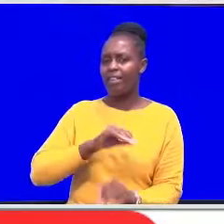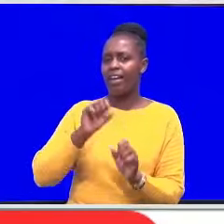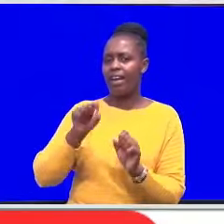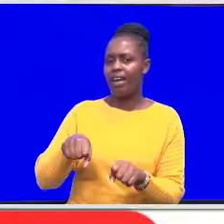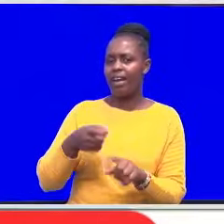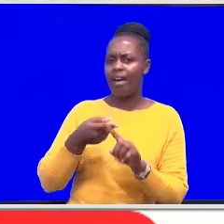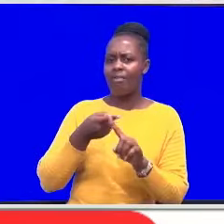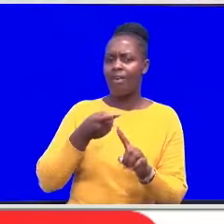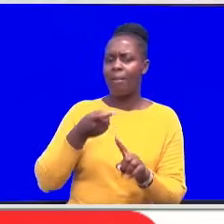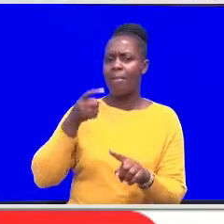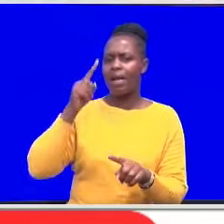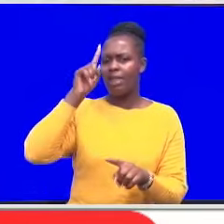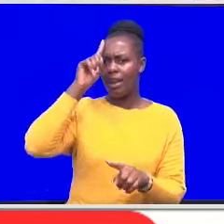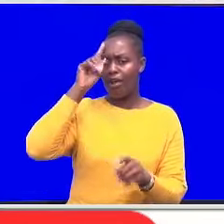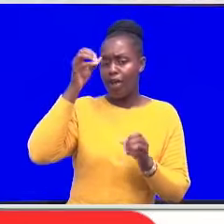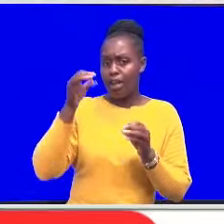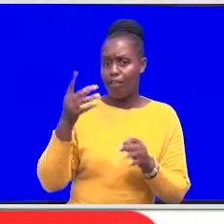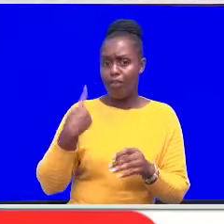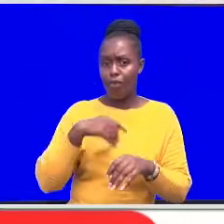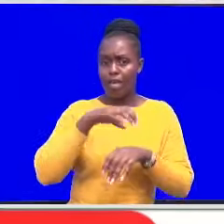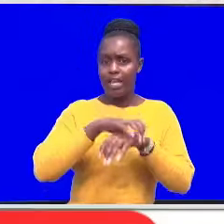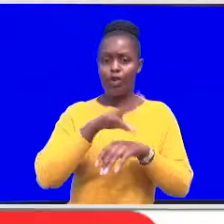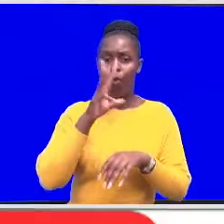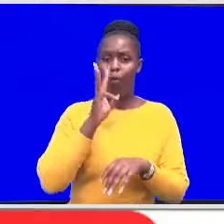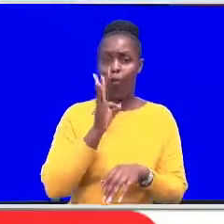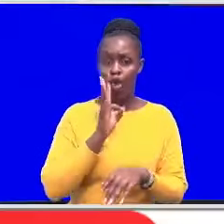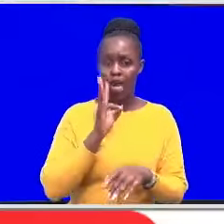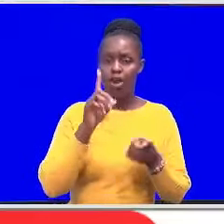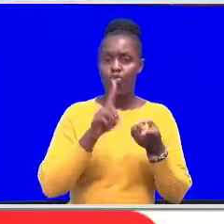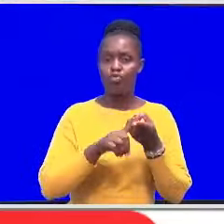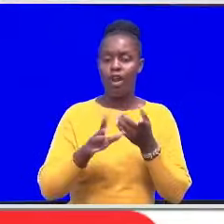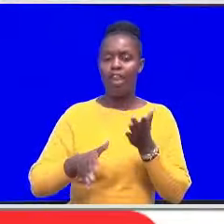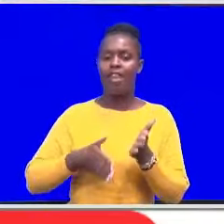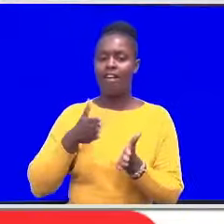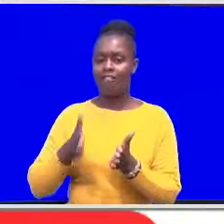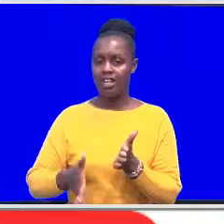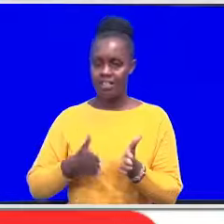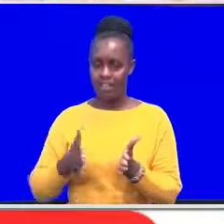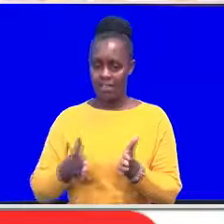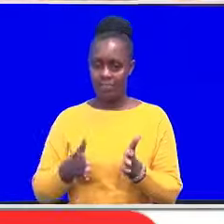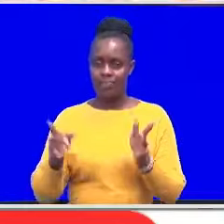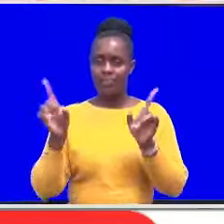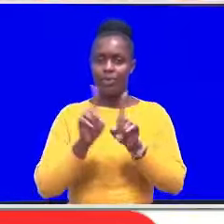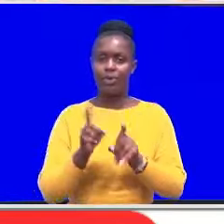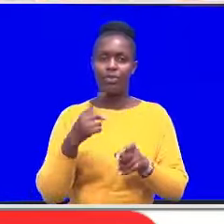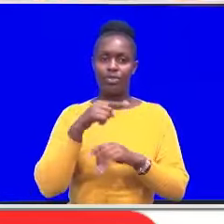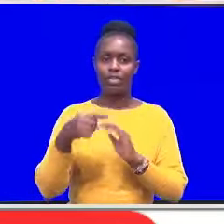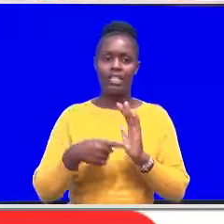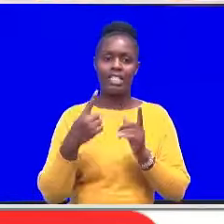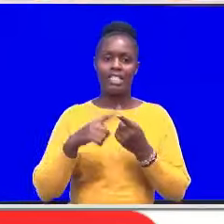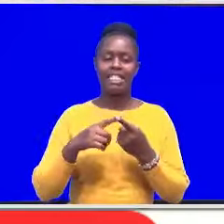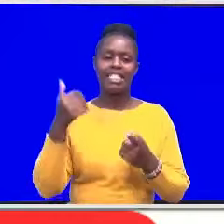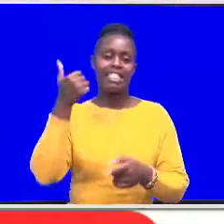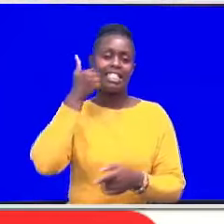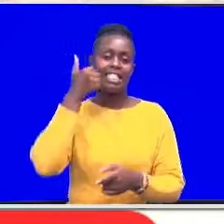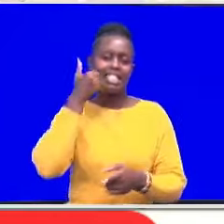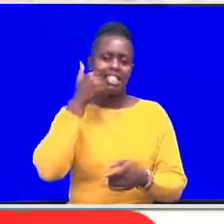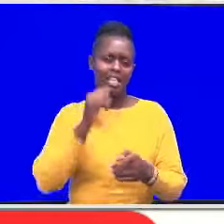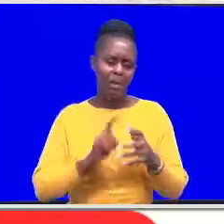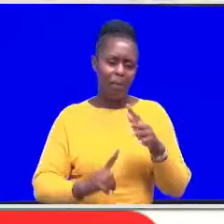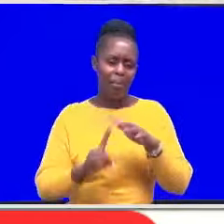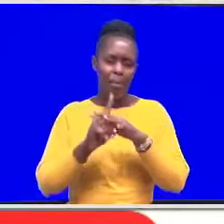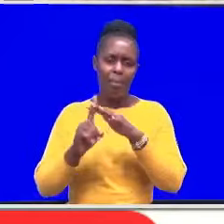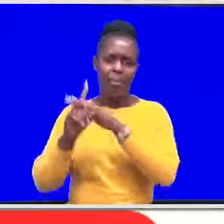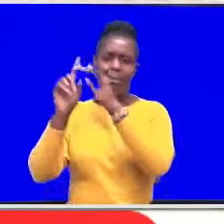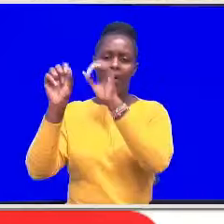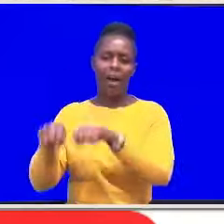Nyandarua if we got the water to Naivasha. A looming outbreak of waterborne diseases is imminent as the